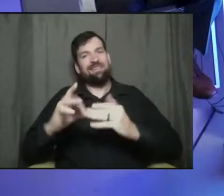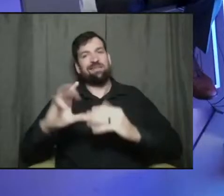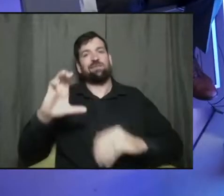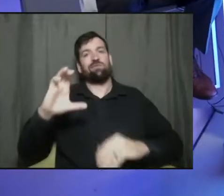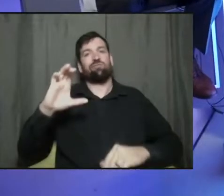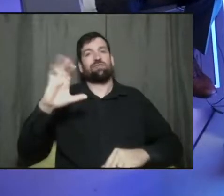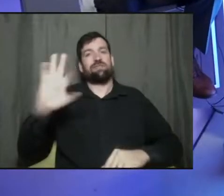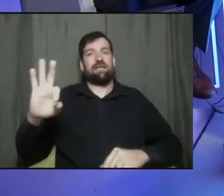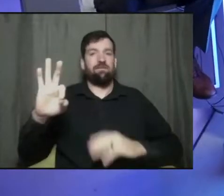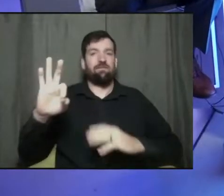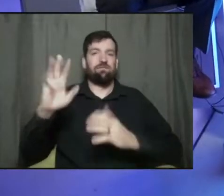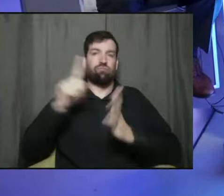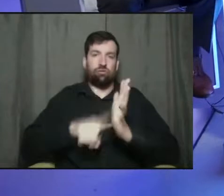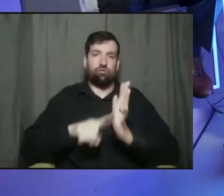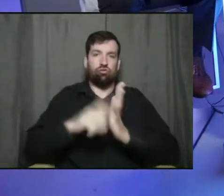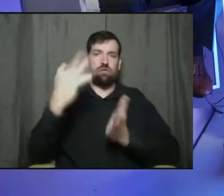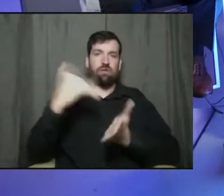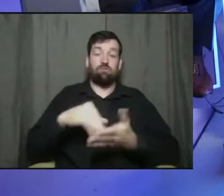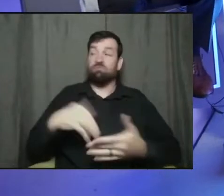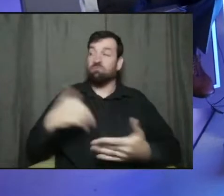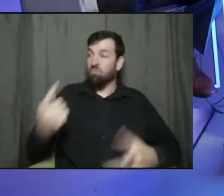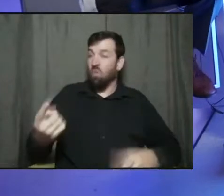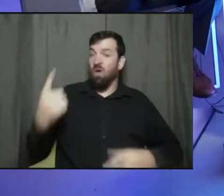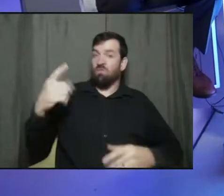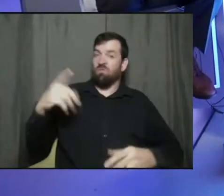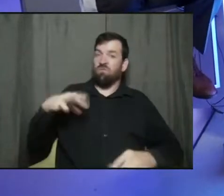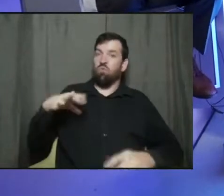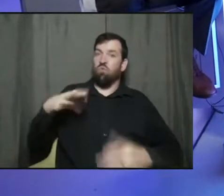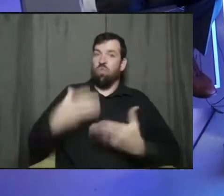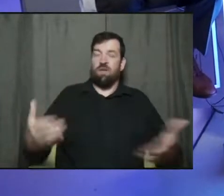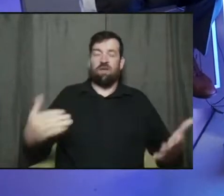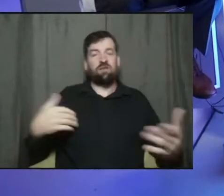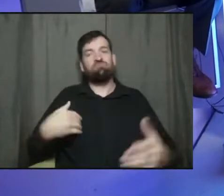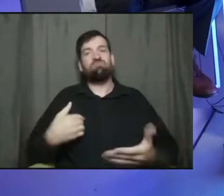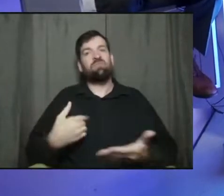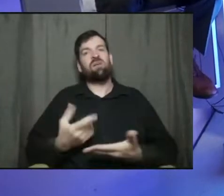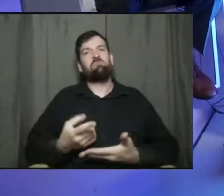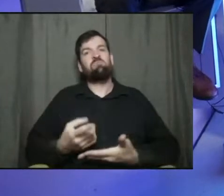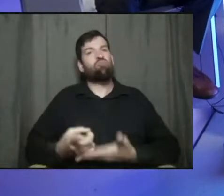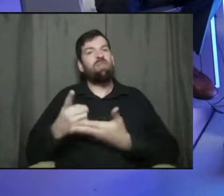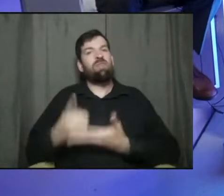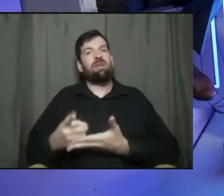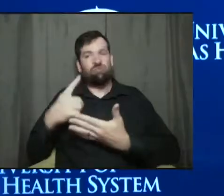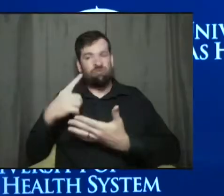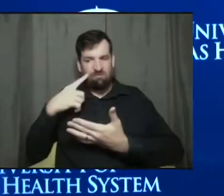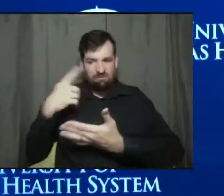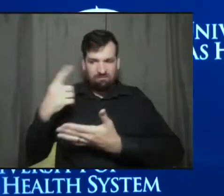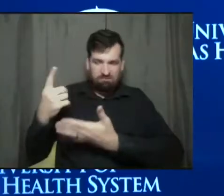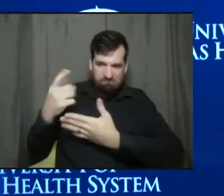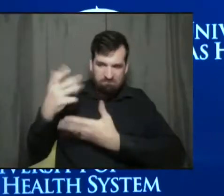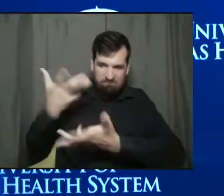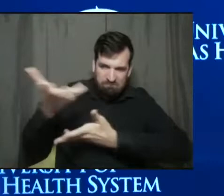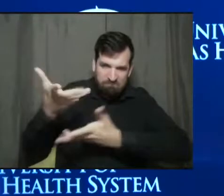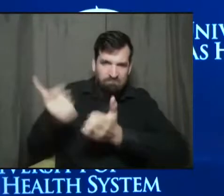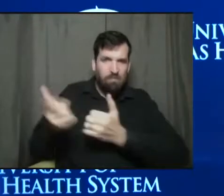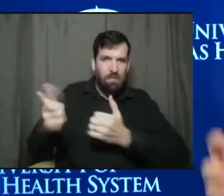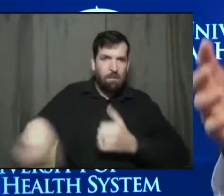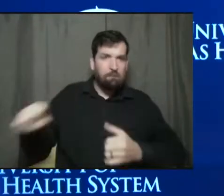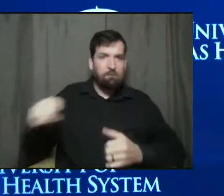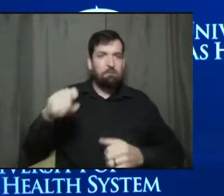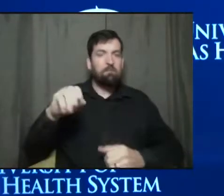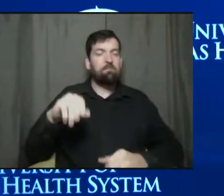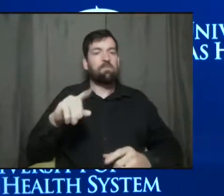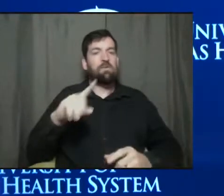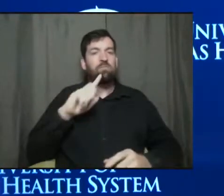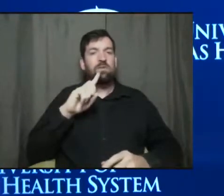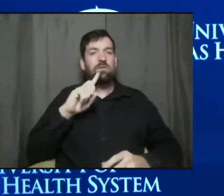say one of the cool things, I've been privileged enough to do a little work with the CF Foundation. I get to go back, do some national meetings one time, and Bob Bell, who really was